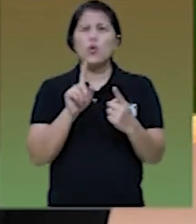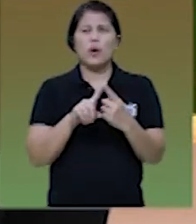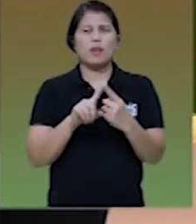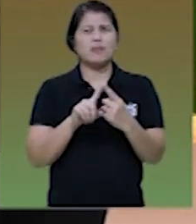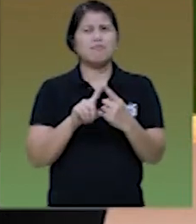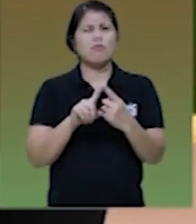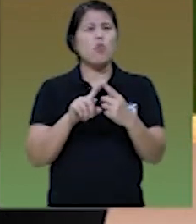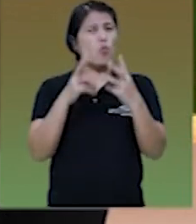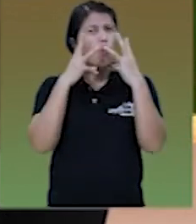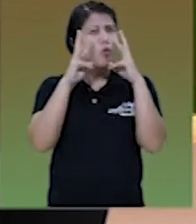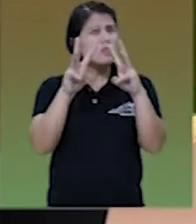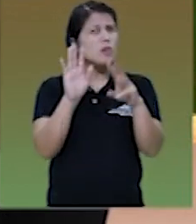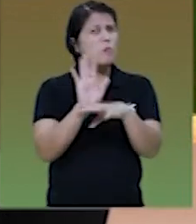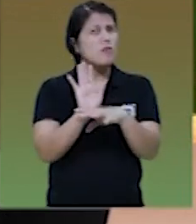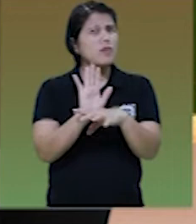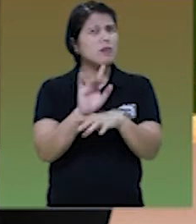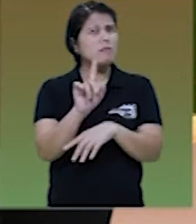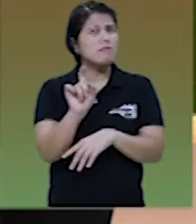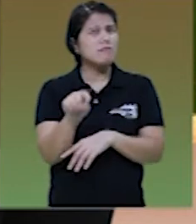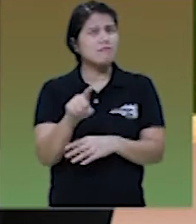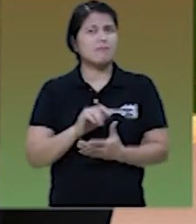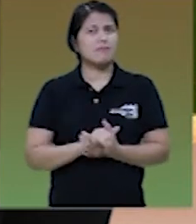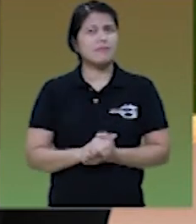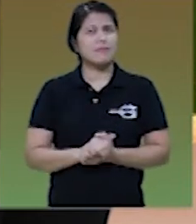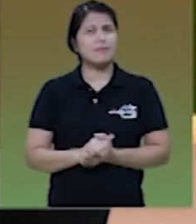When did they watch a movie?